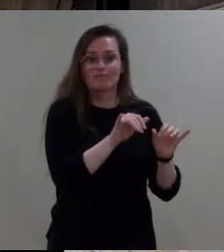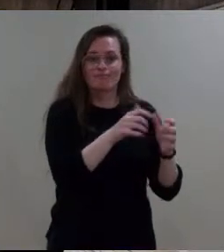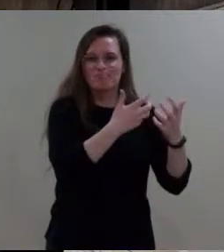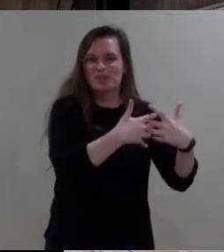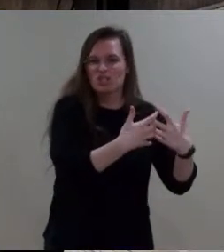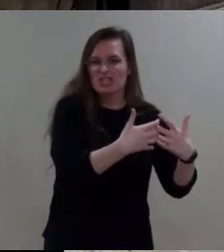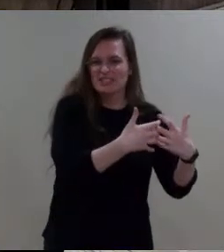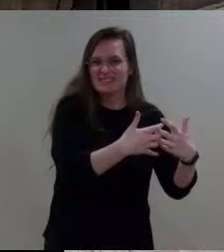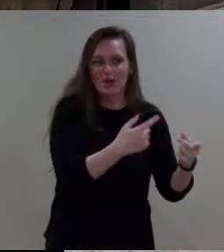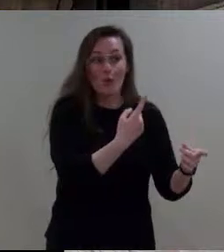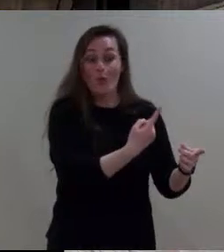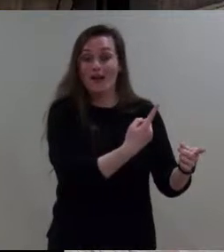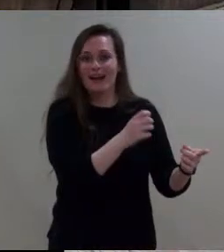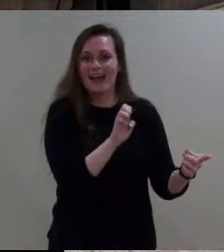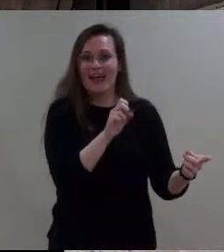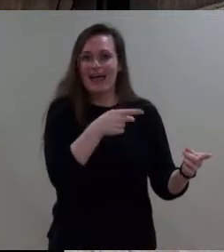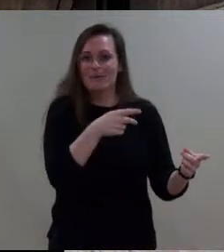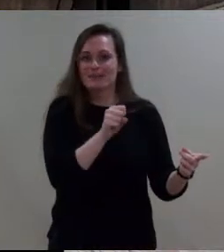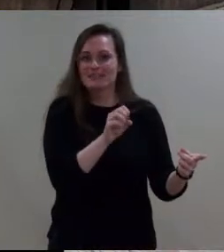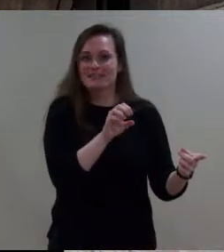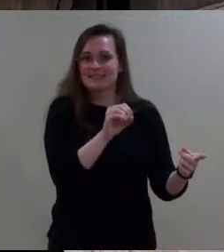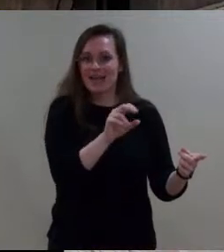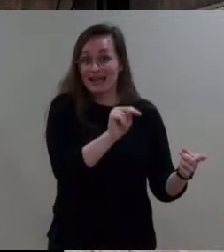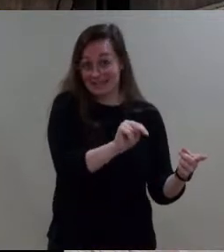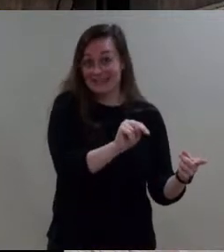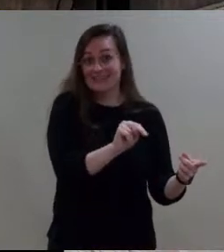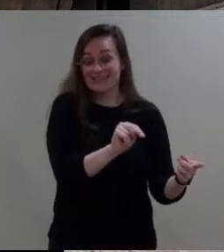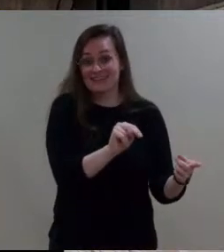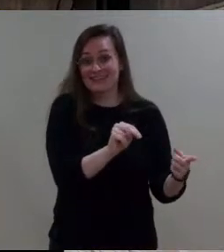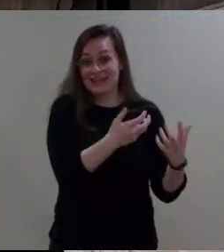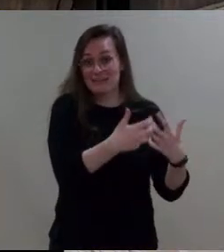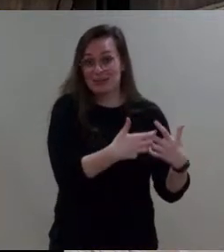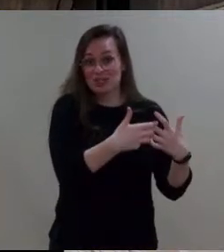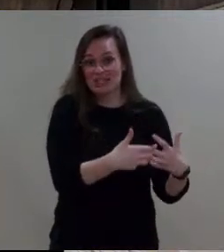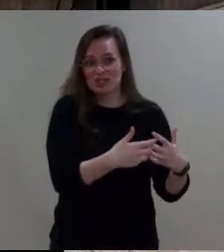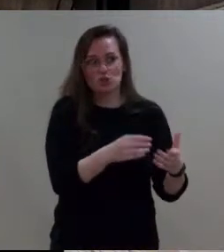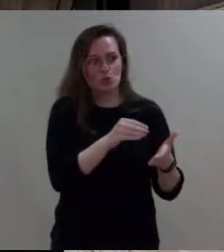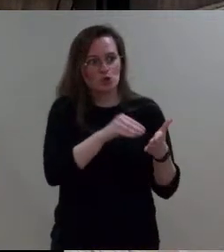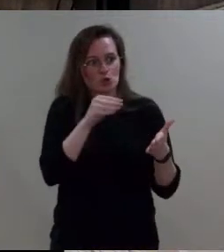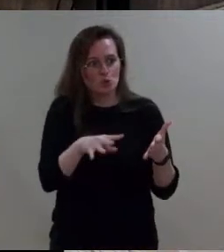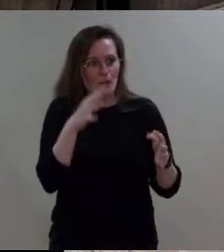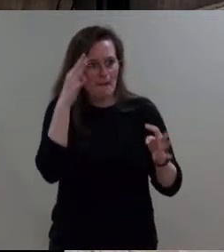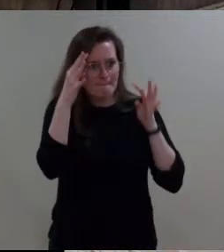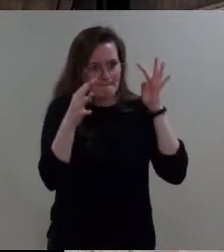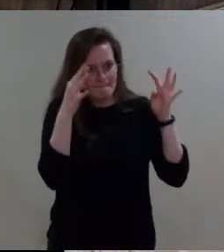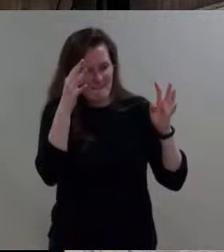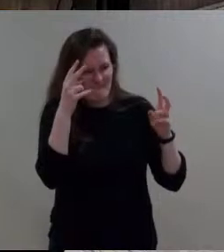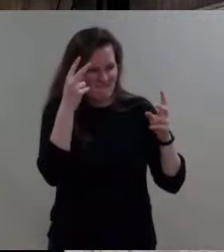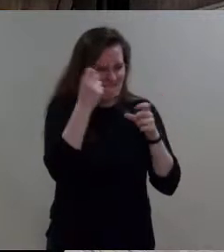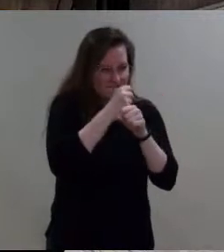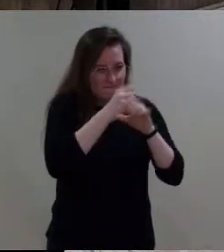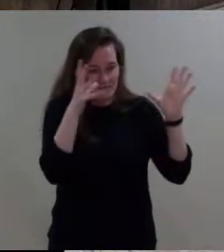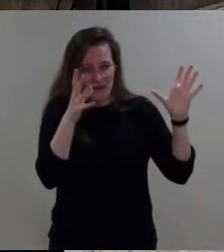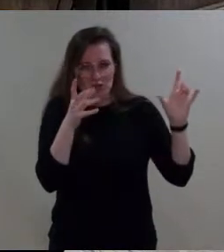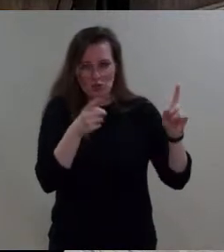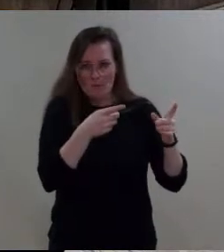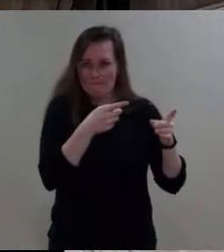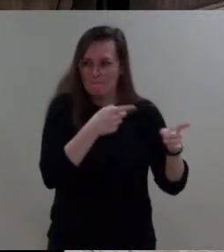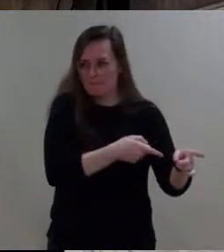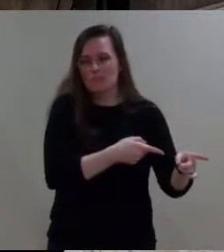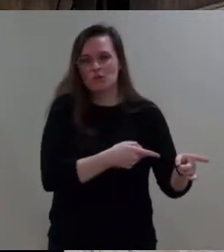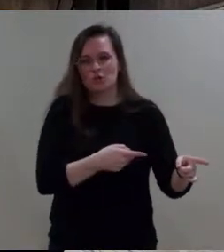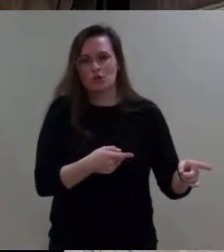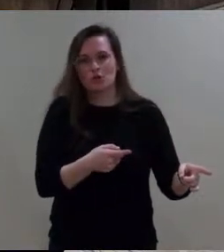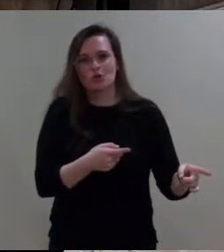And how everything was laid out, it was how the students wanted it to be. So initially you thought it was going to be a tic-tac-toe because you saw red and